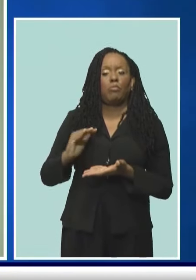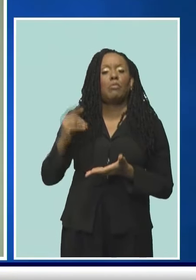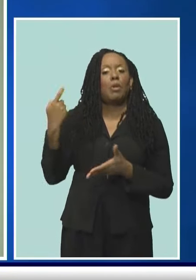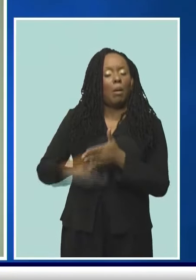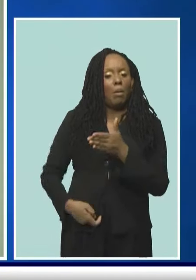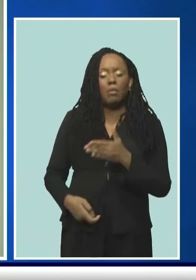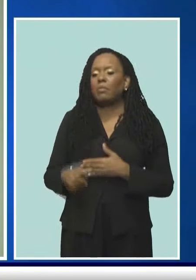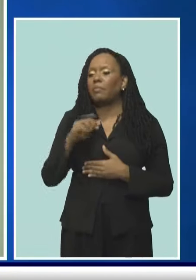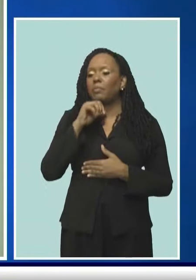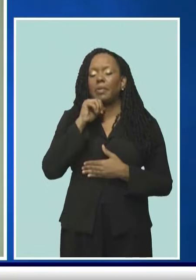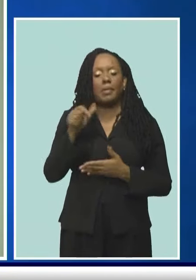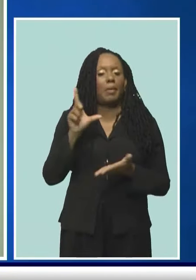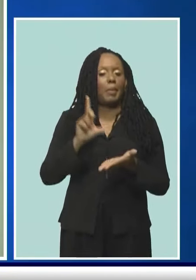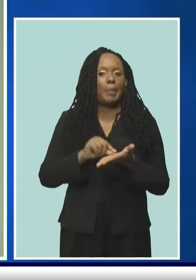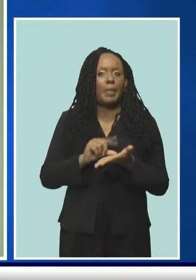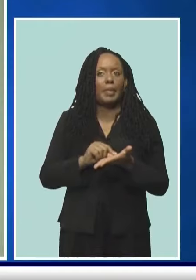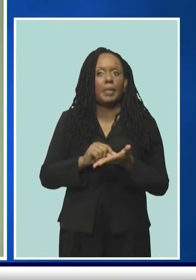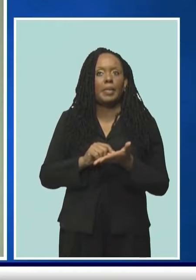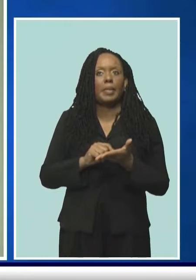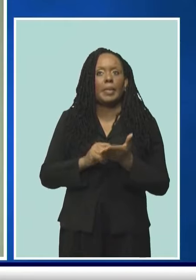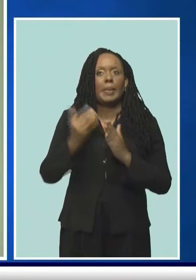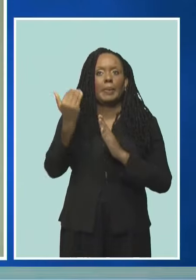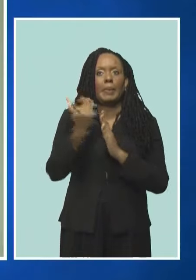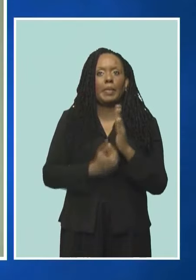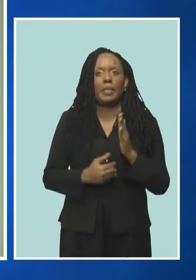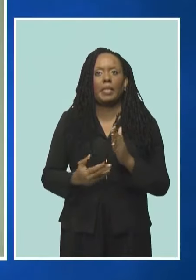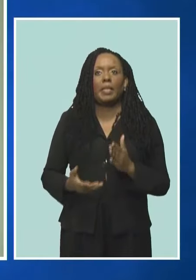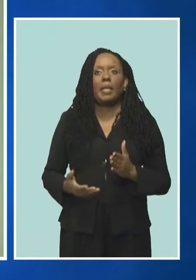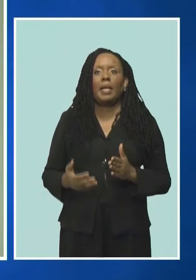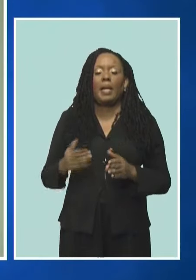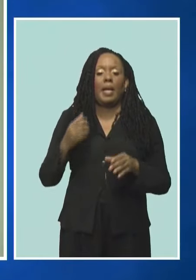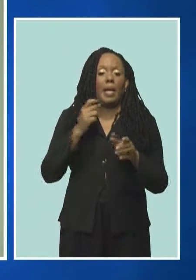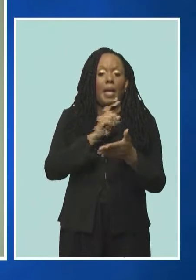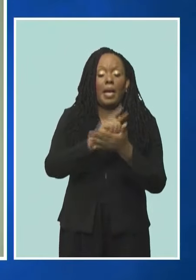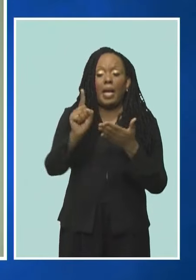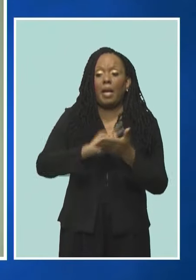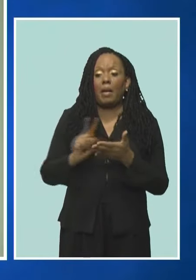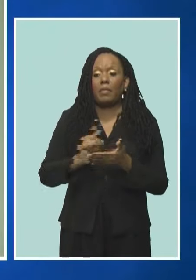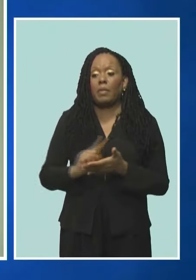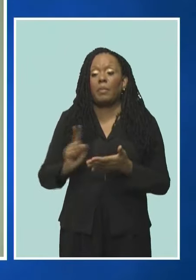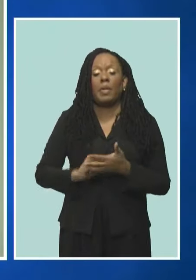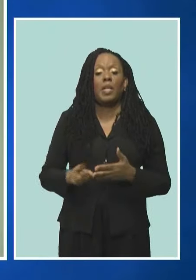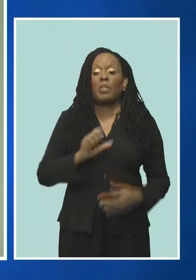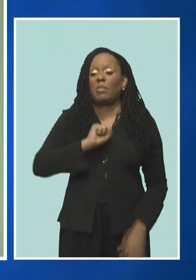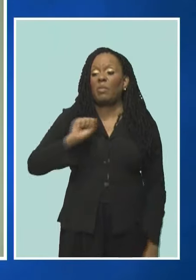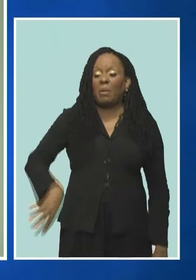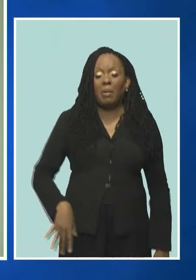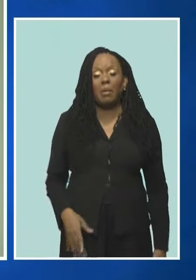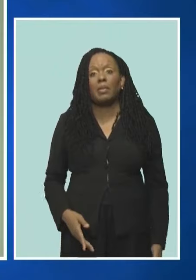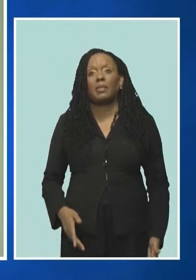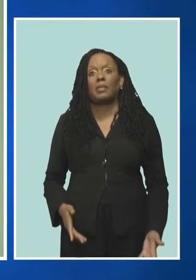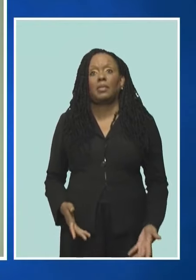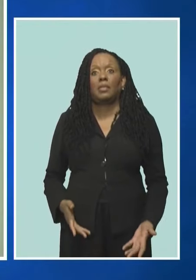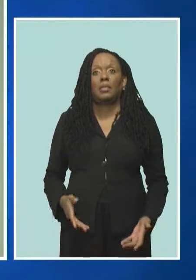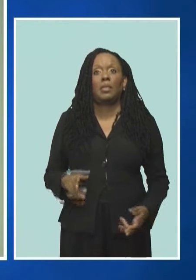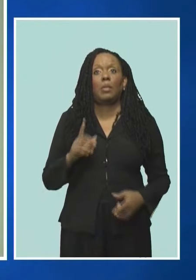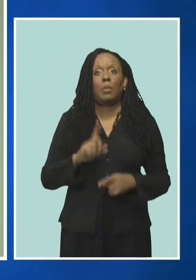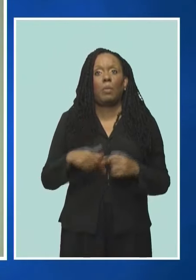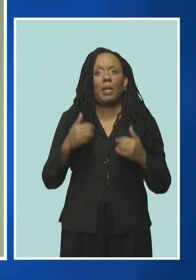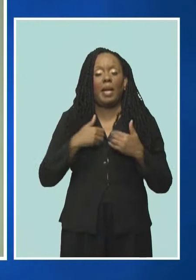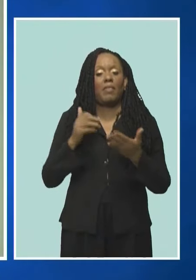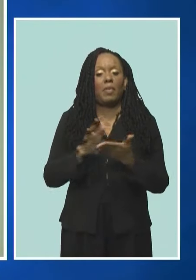menu cards, which I was watching going into the garbage every week because wine threw away on it. It was soaked with water. I'm like, why